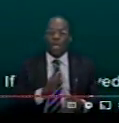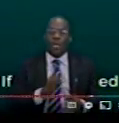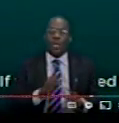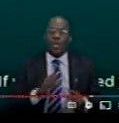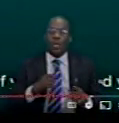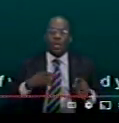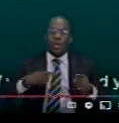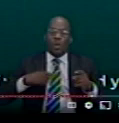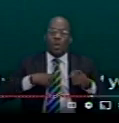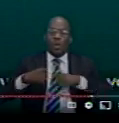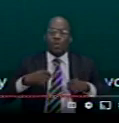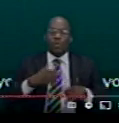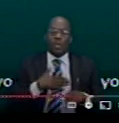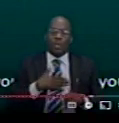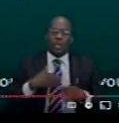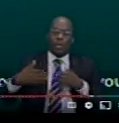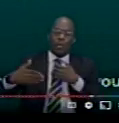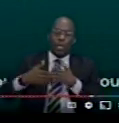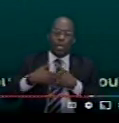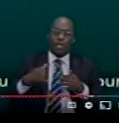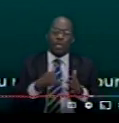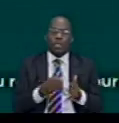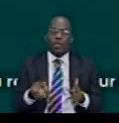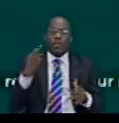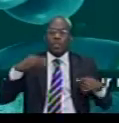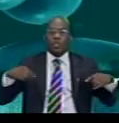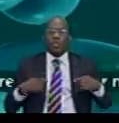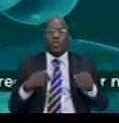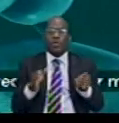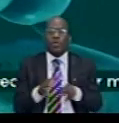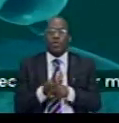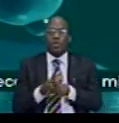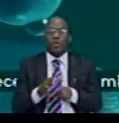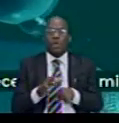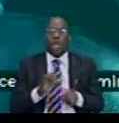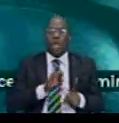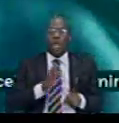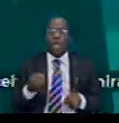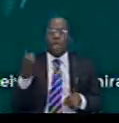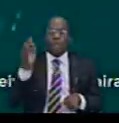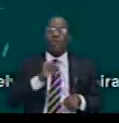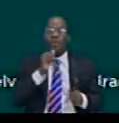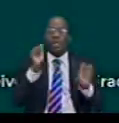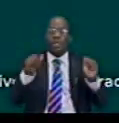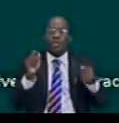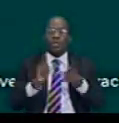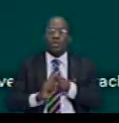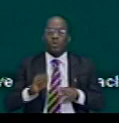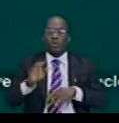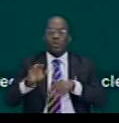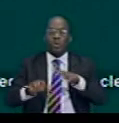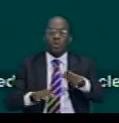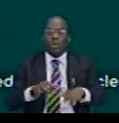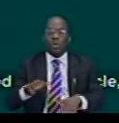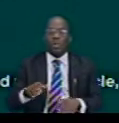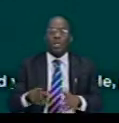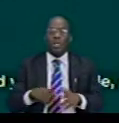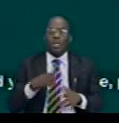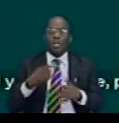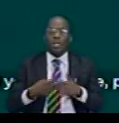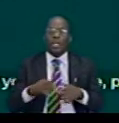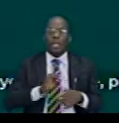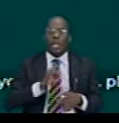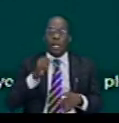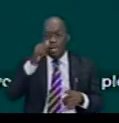was very painful. It was so bad, I was unable to work. Then I remembered the